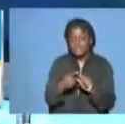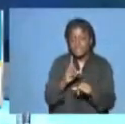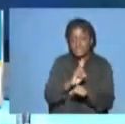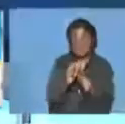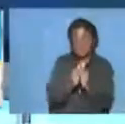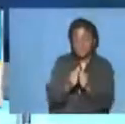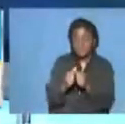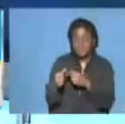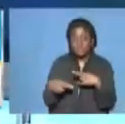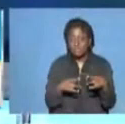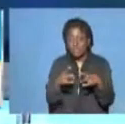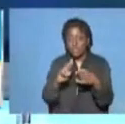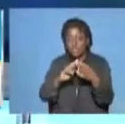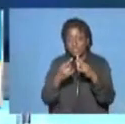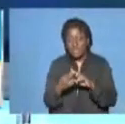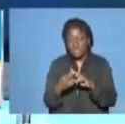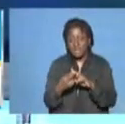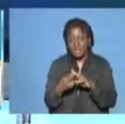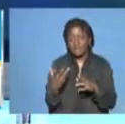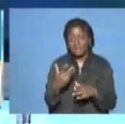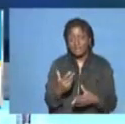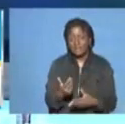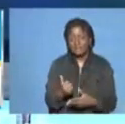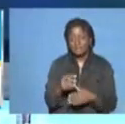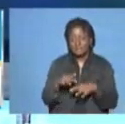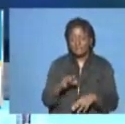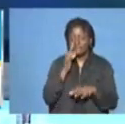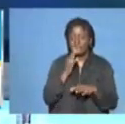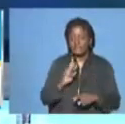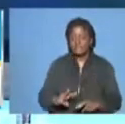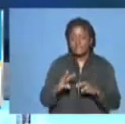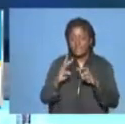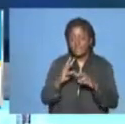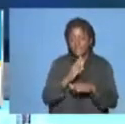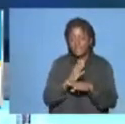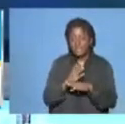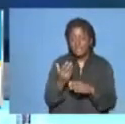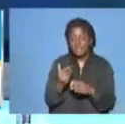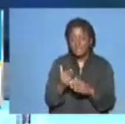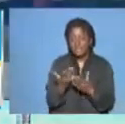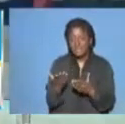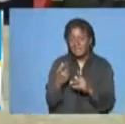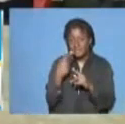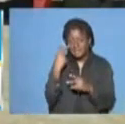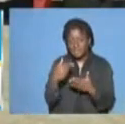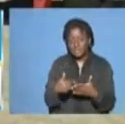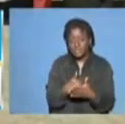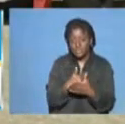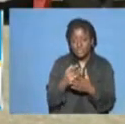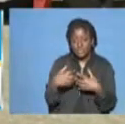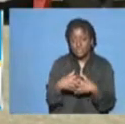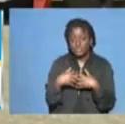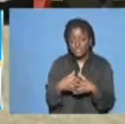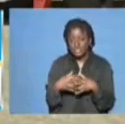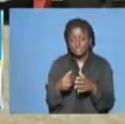flood mitigation, and other challenges. Corval Pyphon was on hand to see the new machinery.